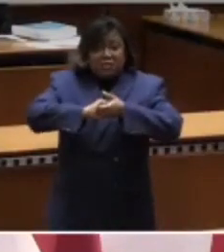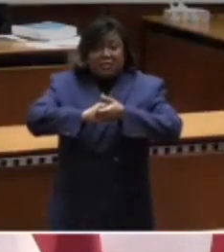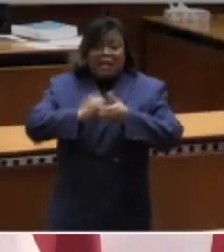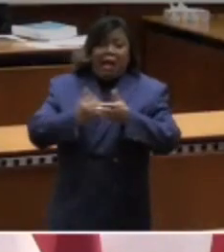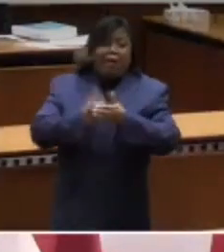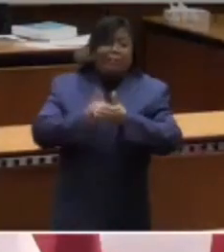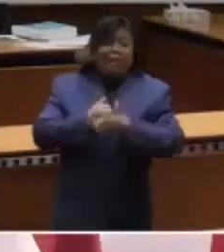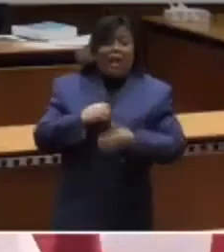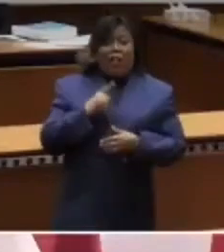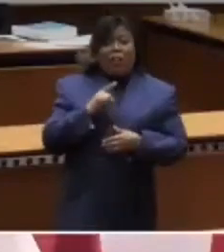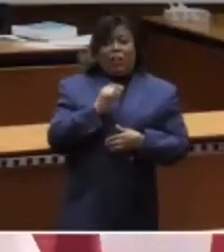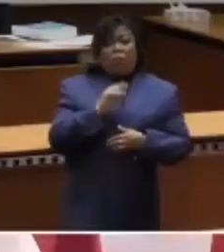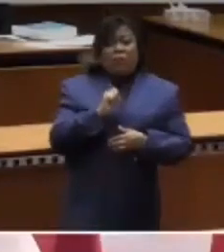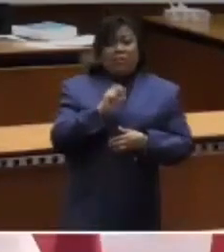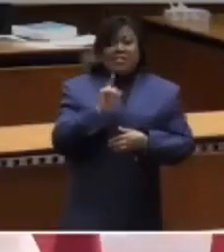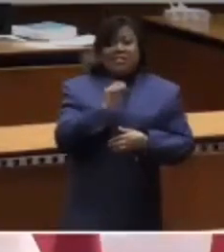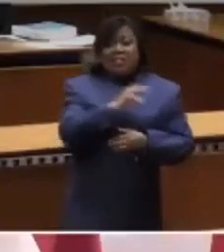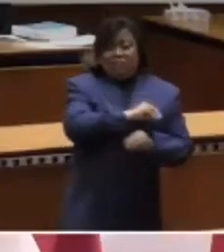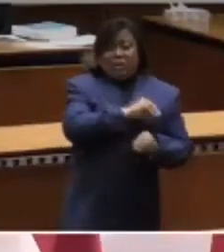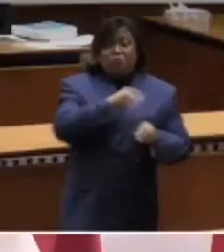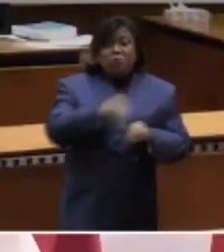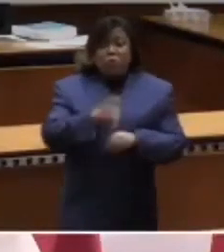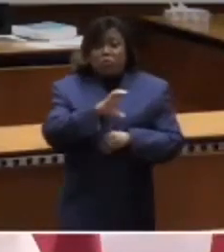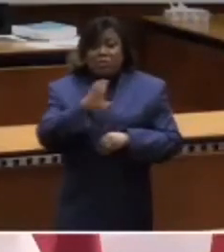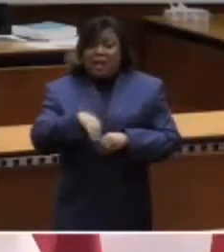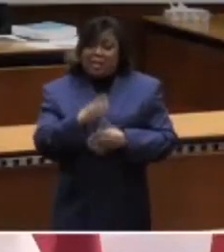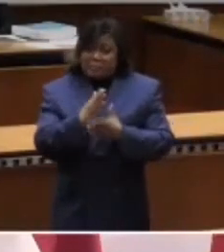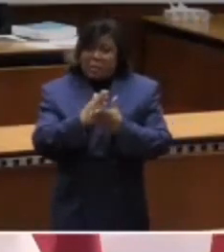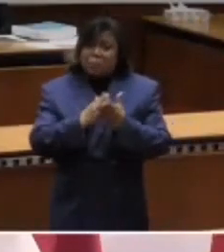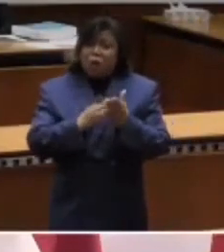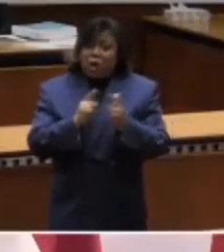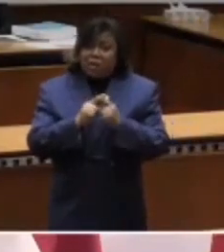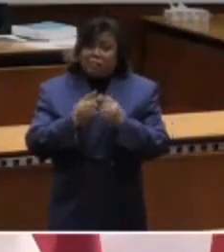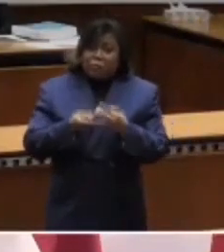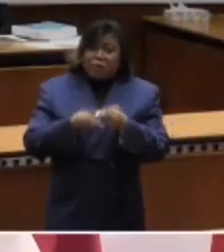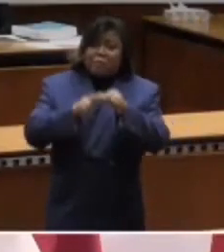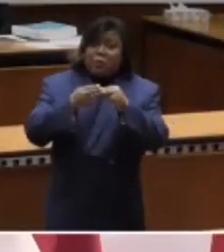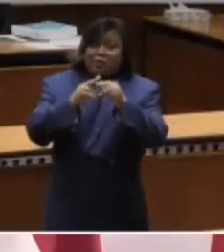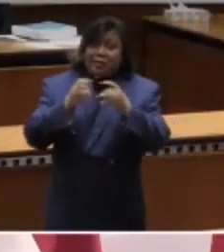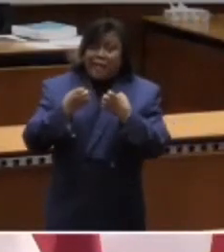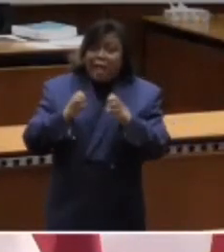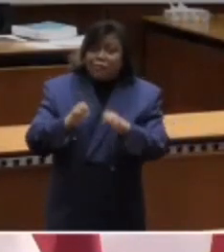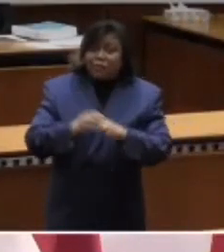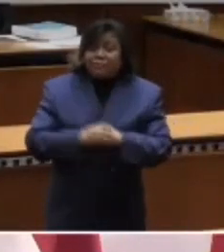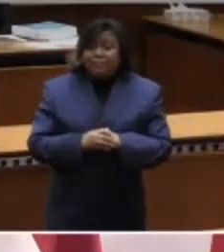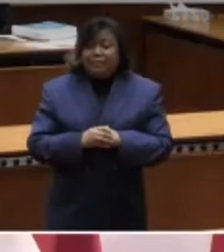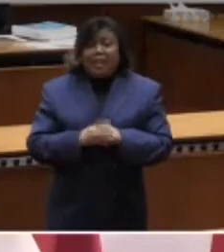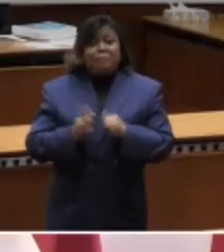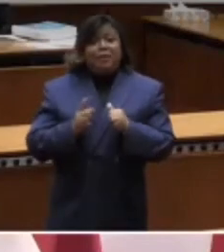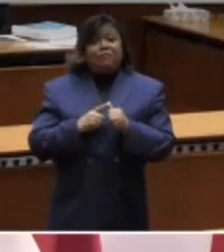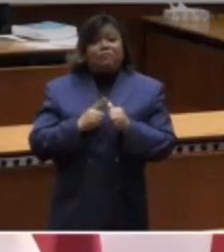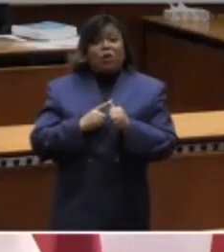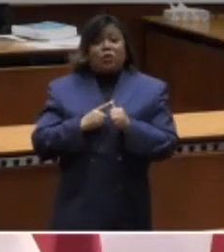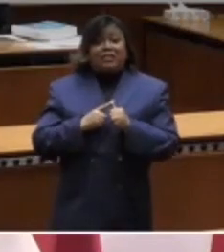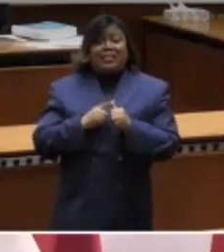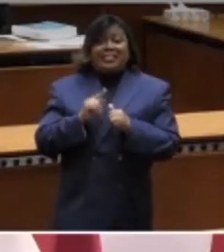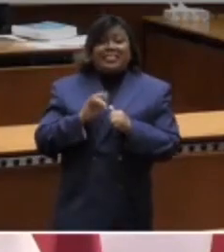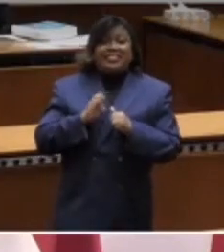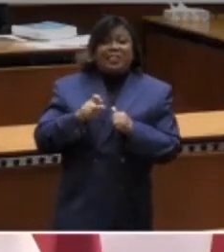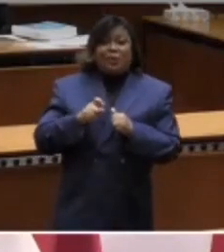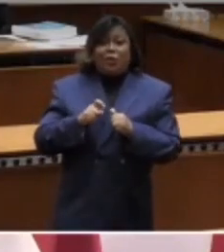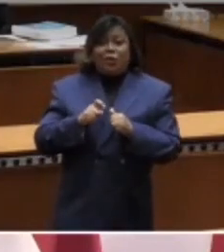Louis Sullivan moved to Chicago to be part of the rebuilding effort. The first steel